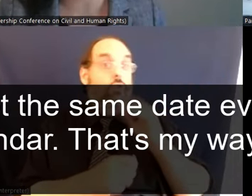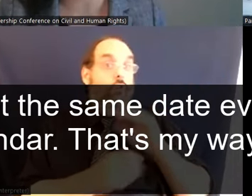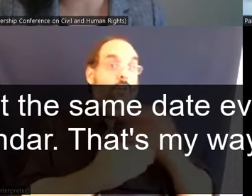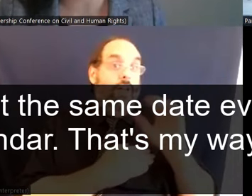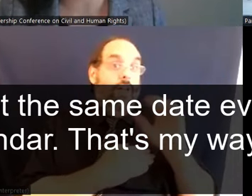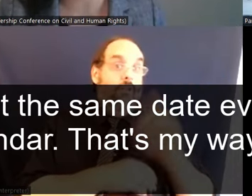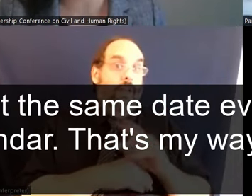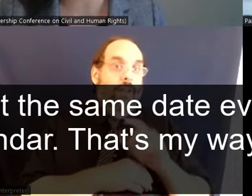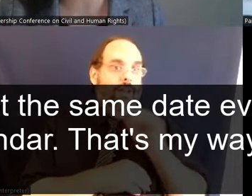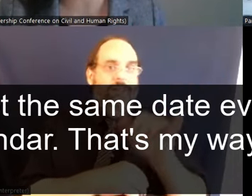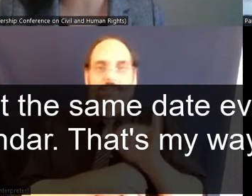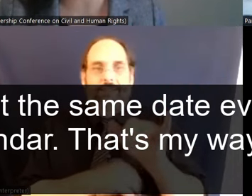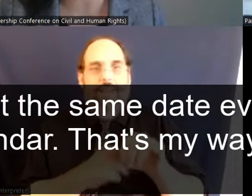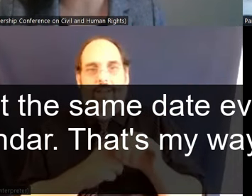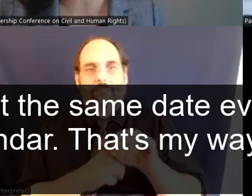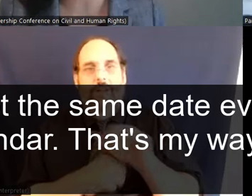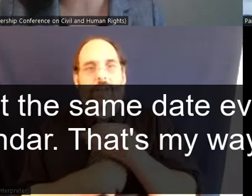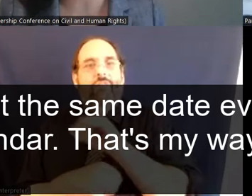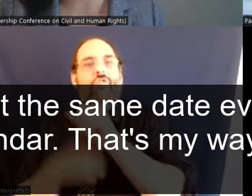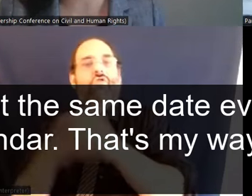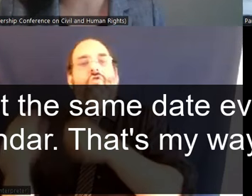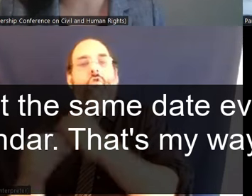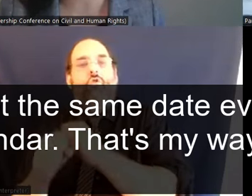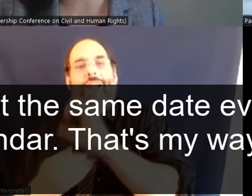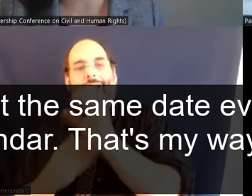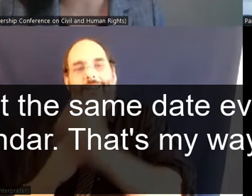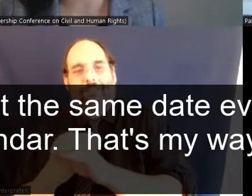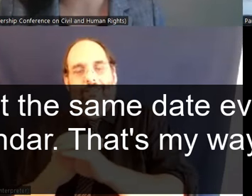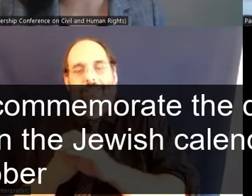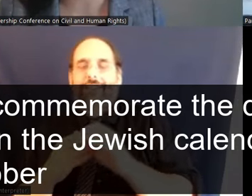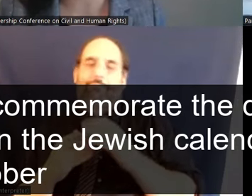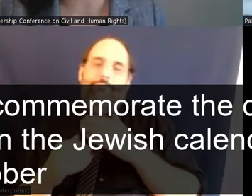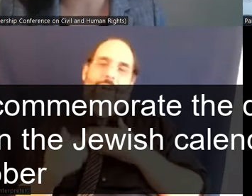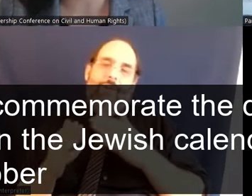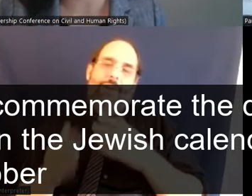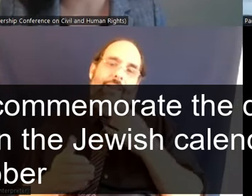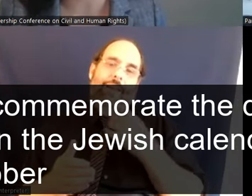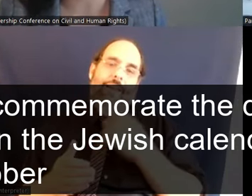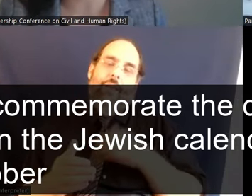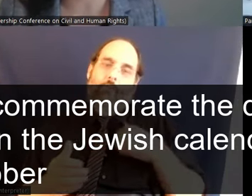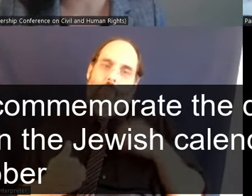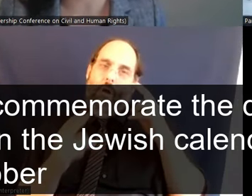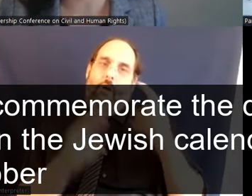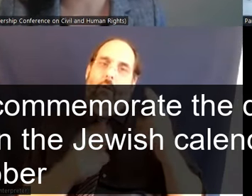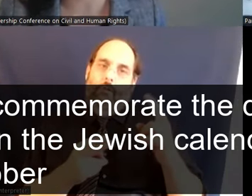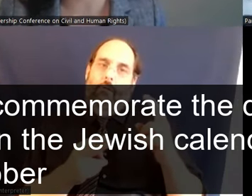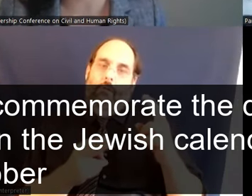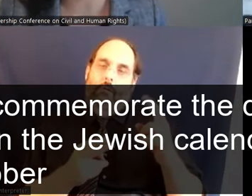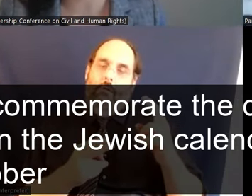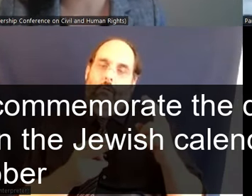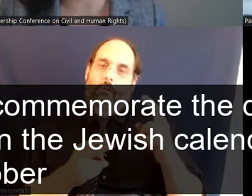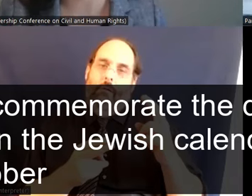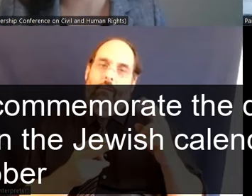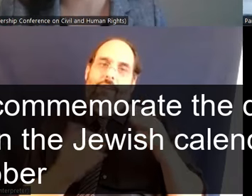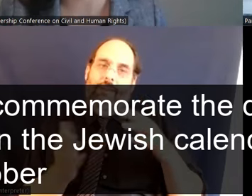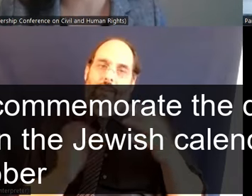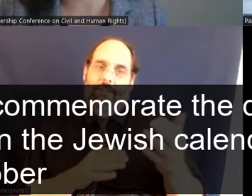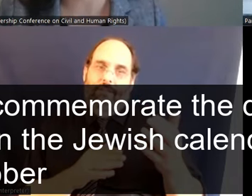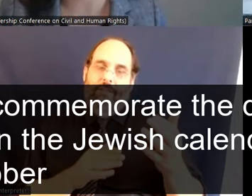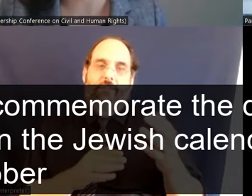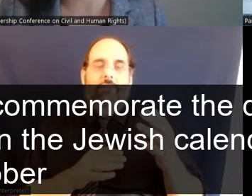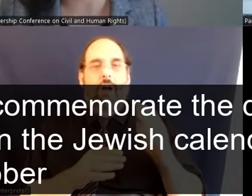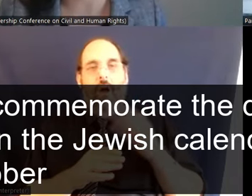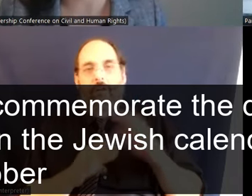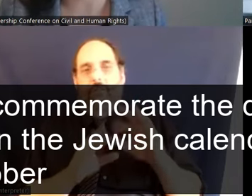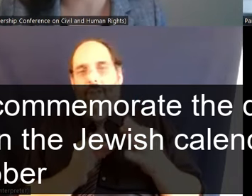date every year on the solar calendar. That's my way of saying that we observe and commemorate the deaths of loved ones based